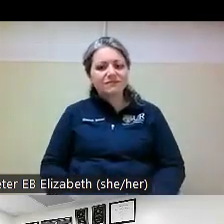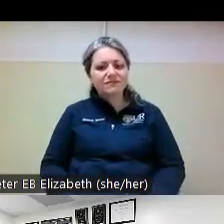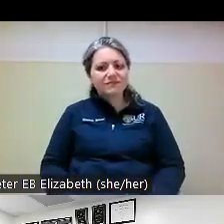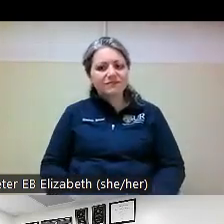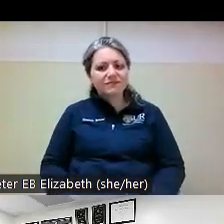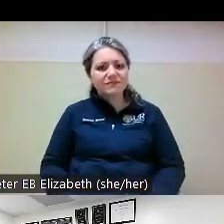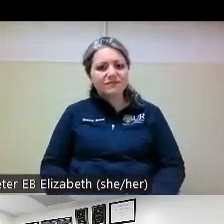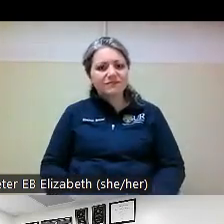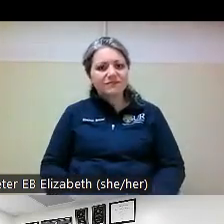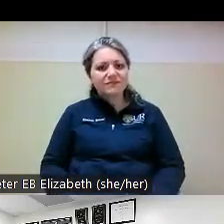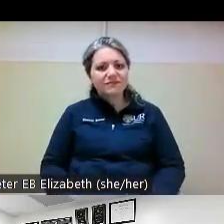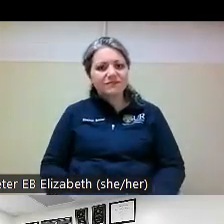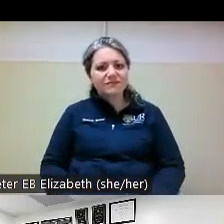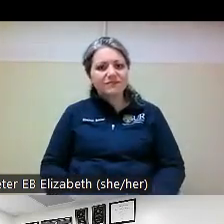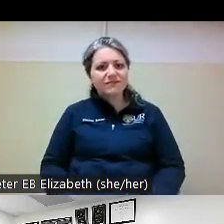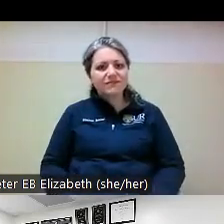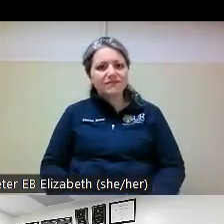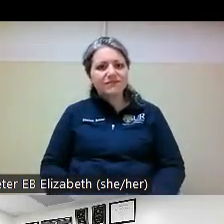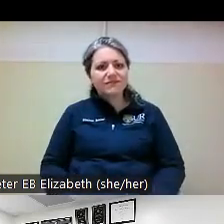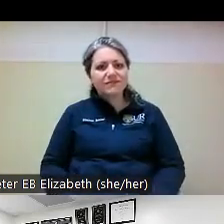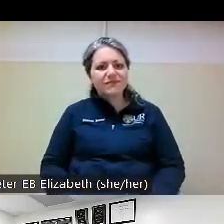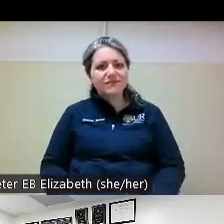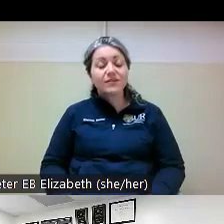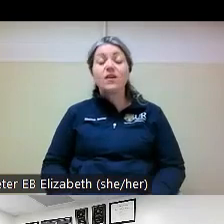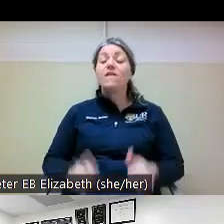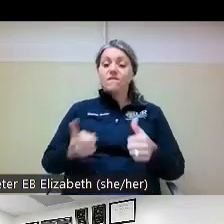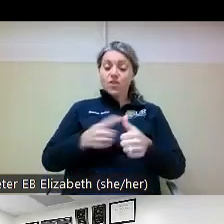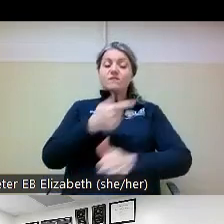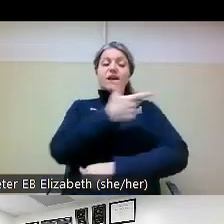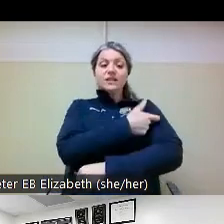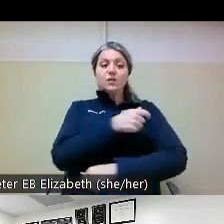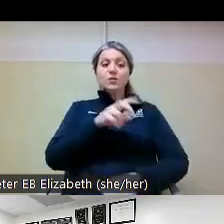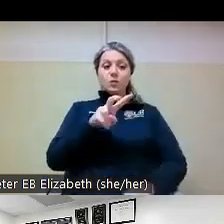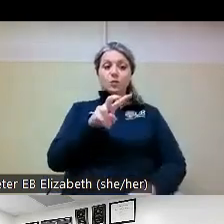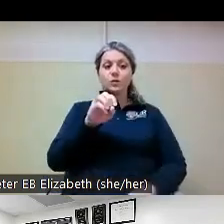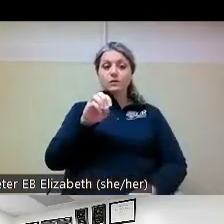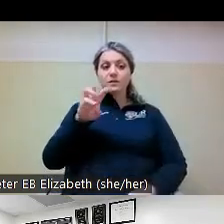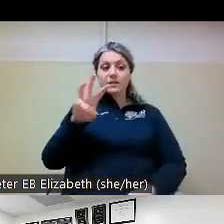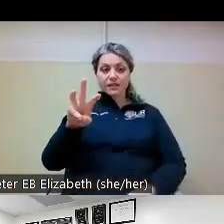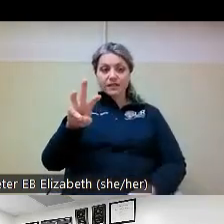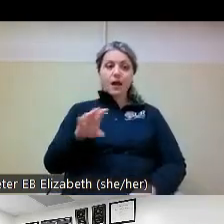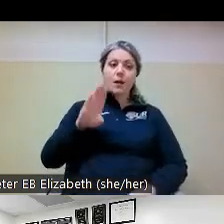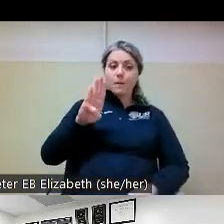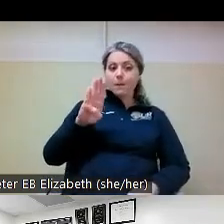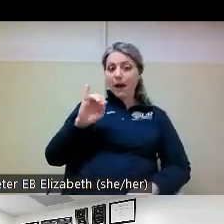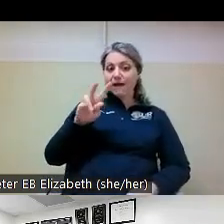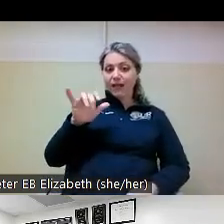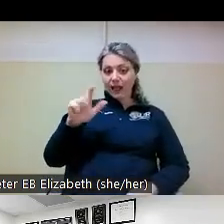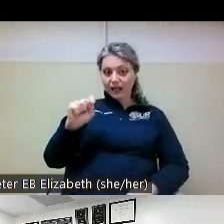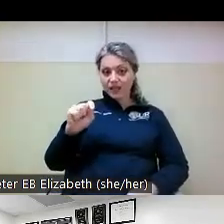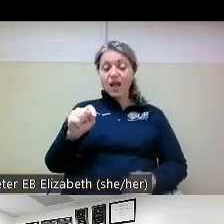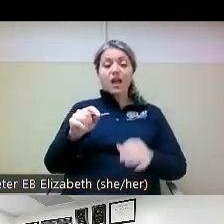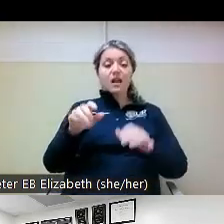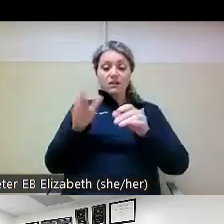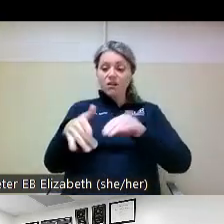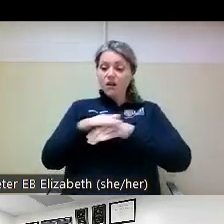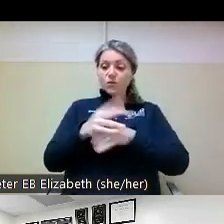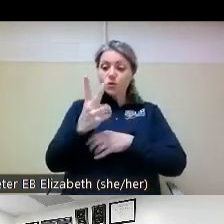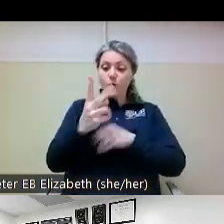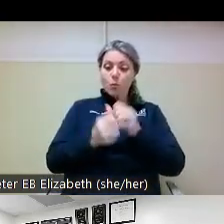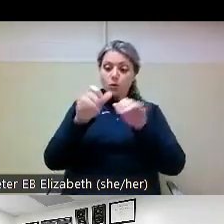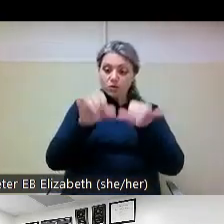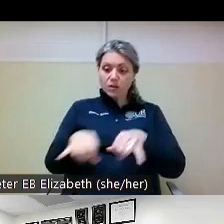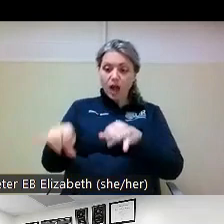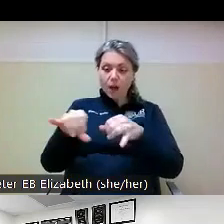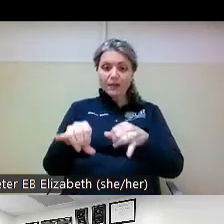So the first HPV vaccine was developed in 2006. It was a bivalent vaccine, and it covered the two most common high-risk HPV strains,